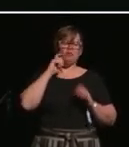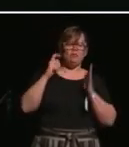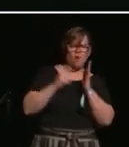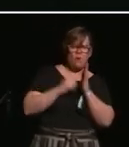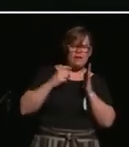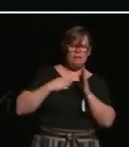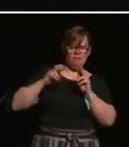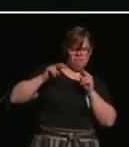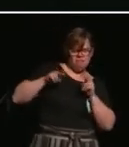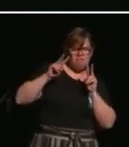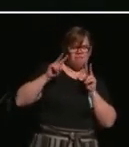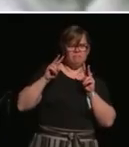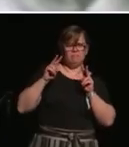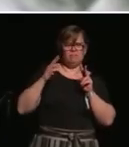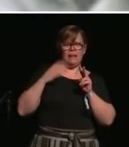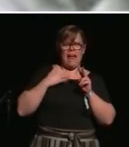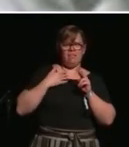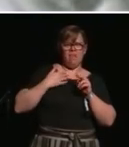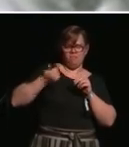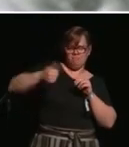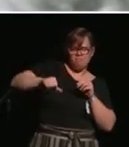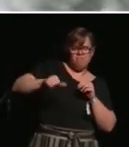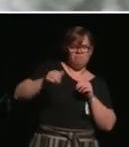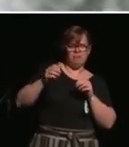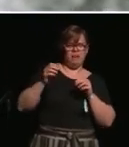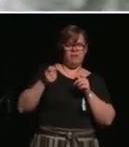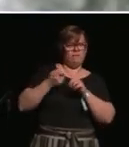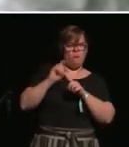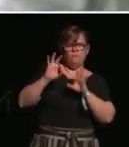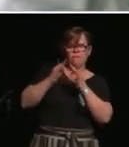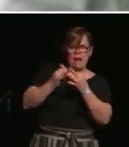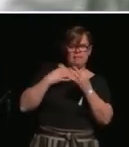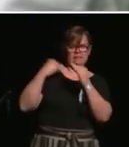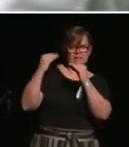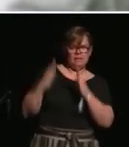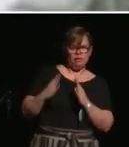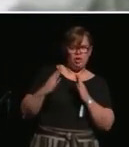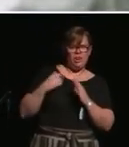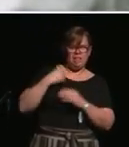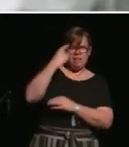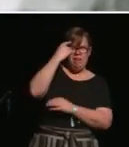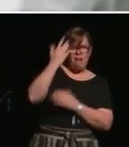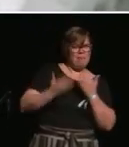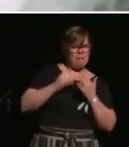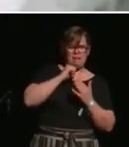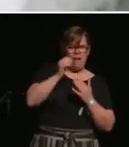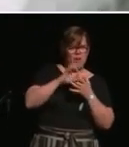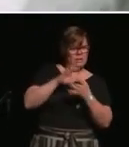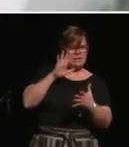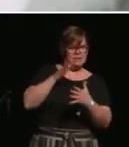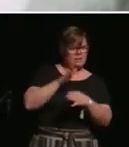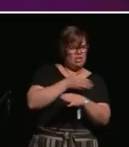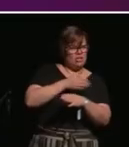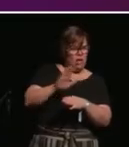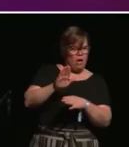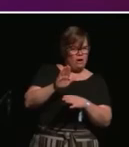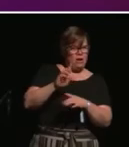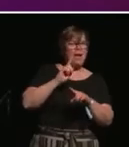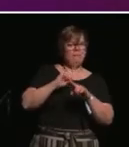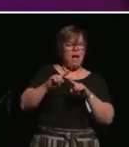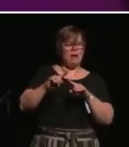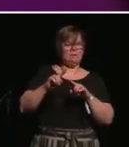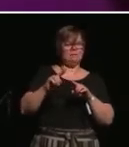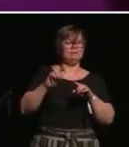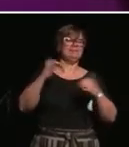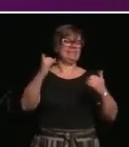women's family and teachers. She succeeded in recording and releasing the song, and soon left school to pursue her music career. When